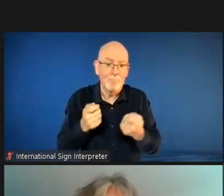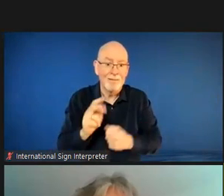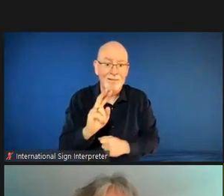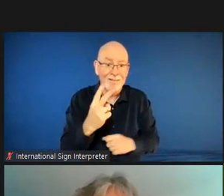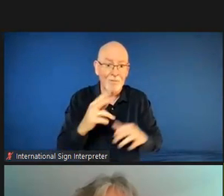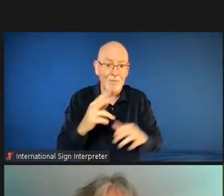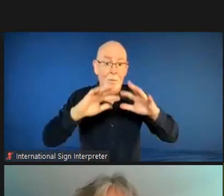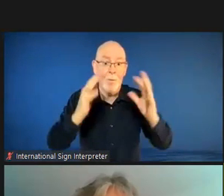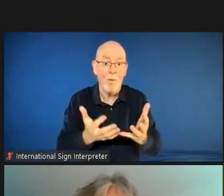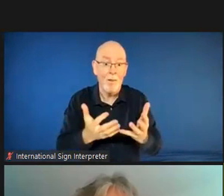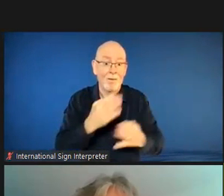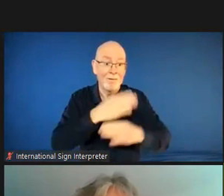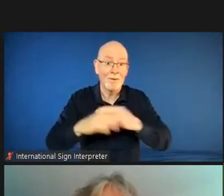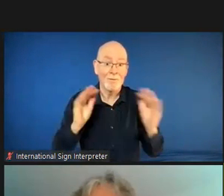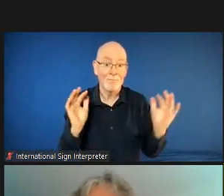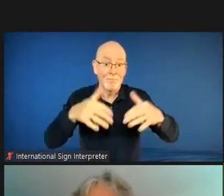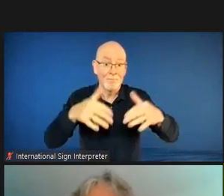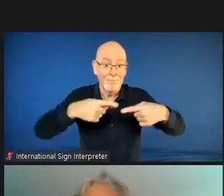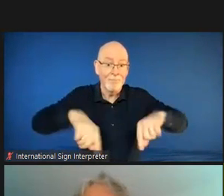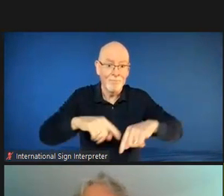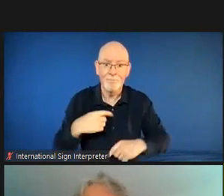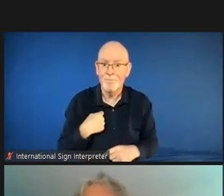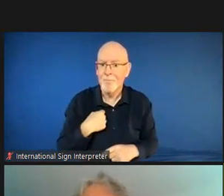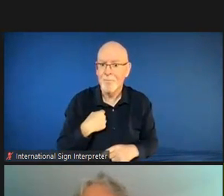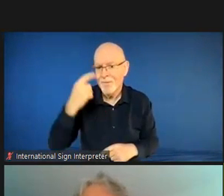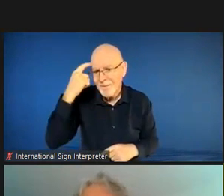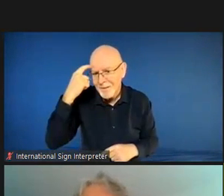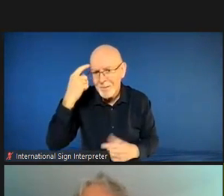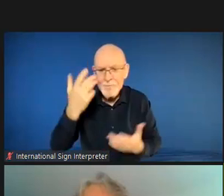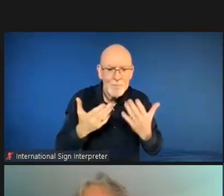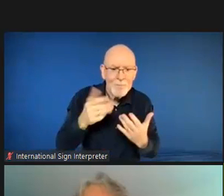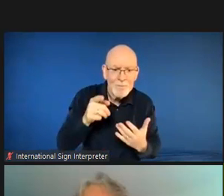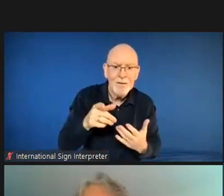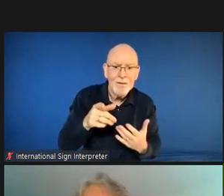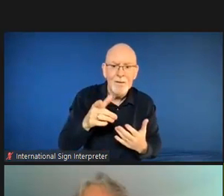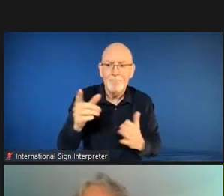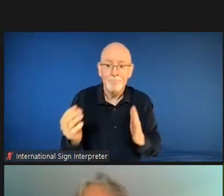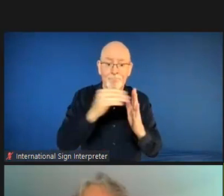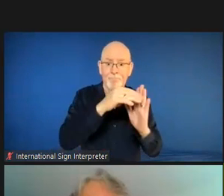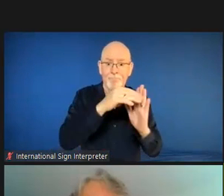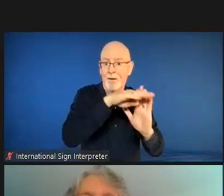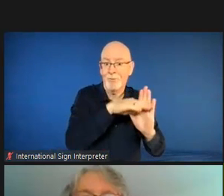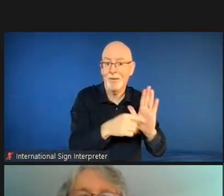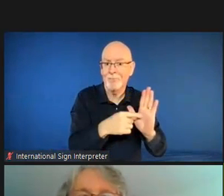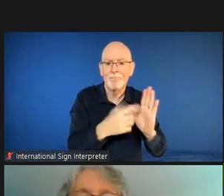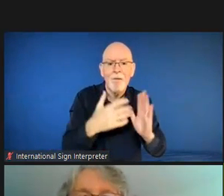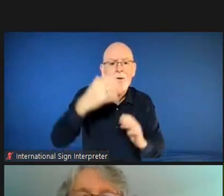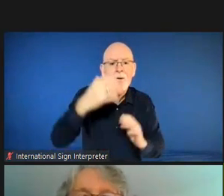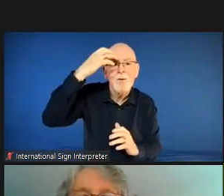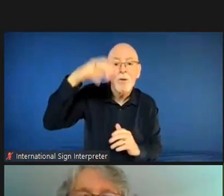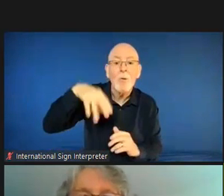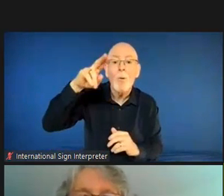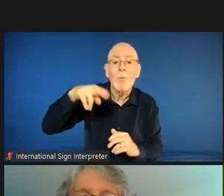continue to be on their agenda because the government of Norway are doing so much. So that would be another key moment for us to really come together as